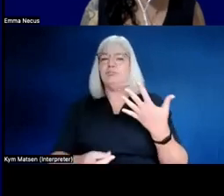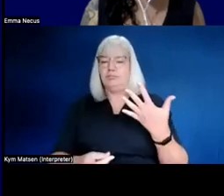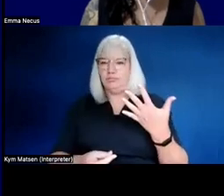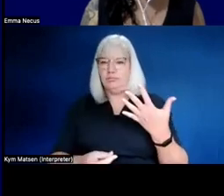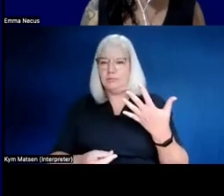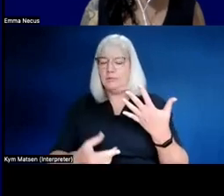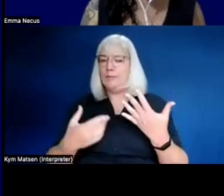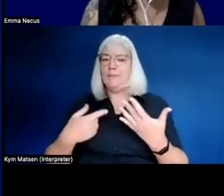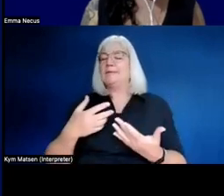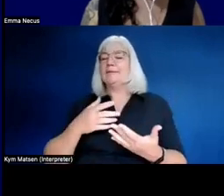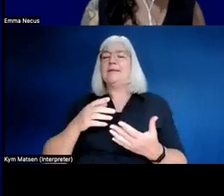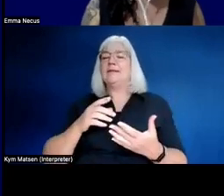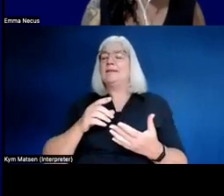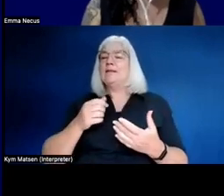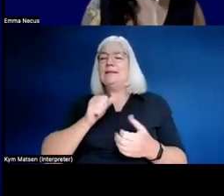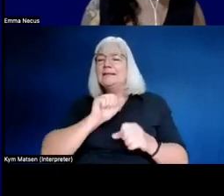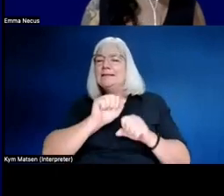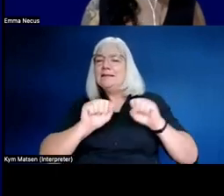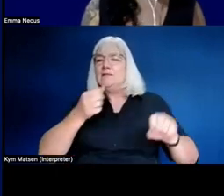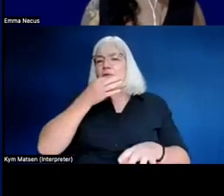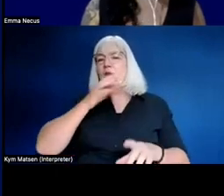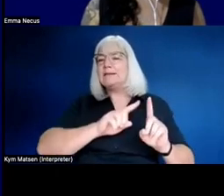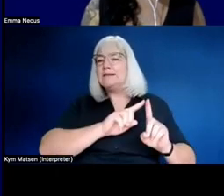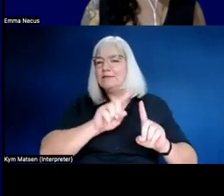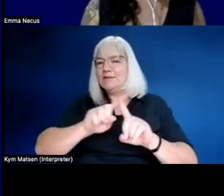individual circumstance of every child that we work with.